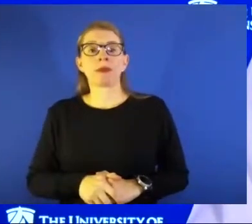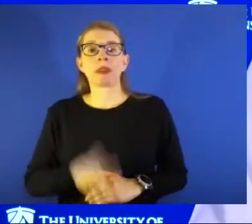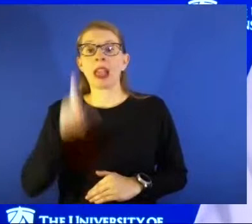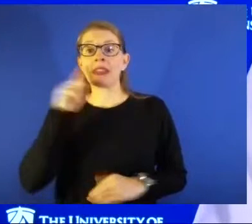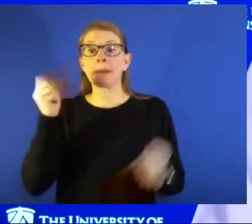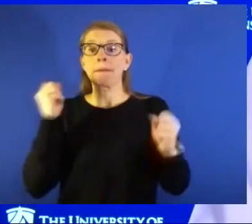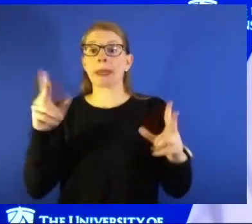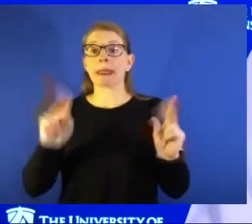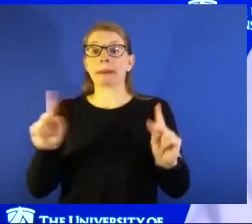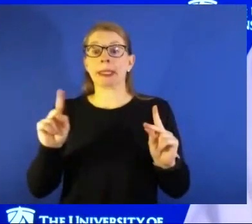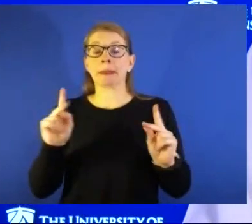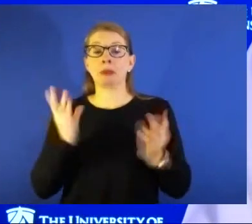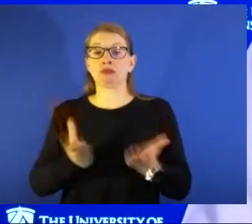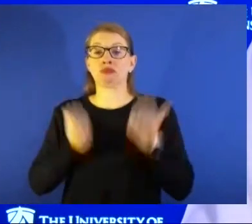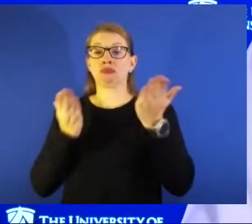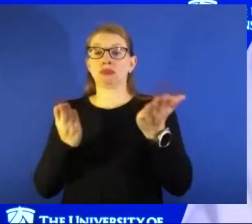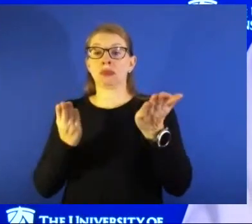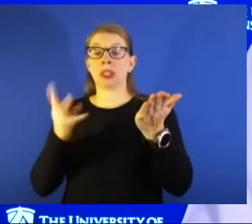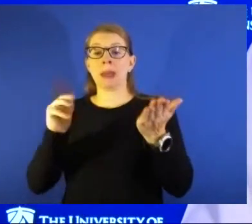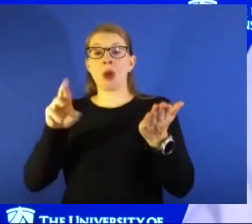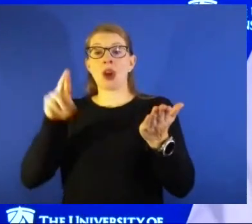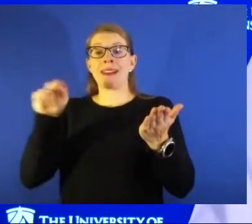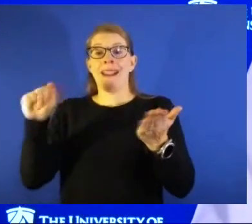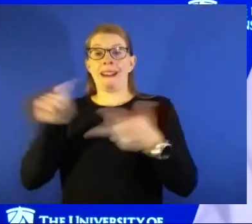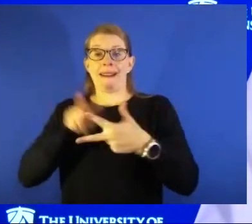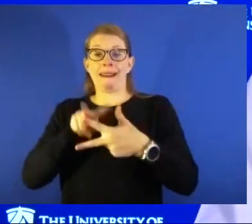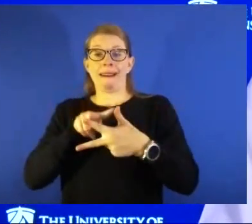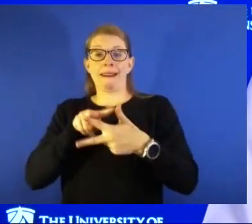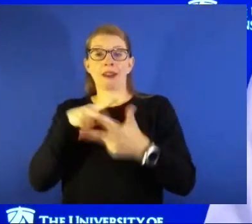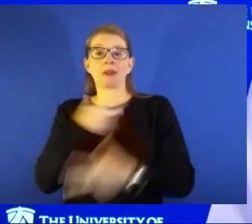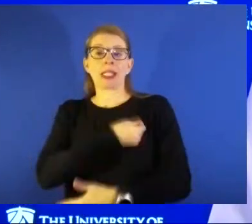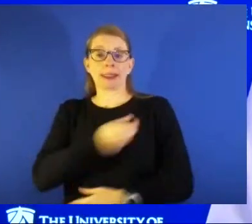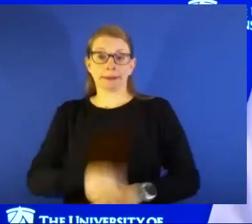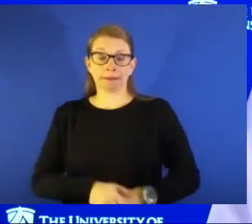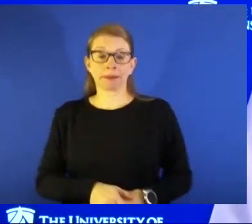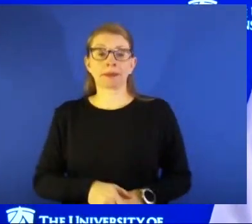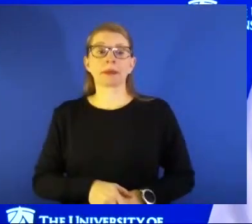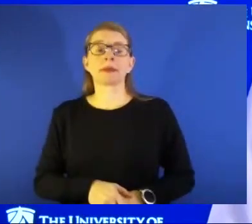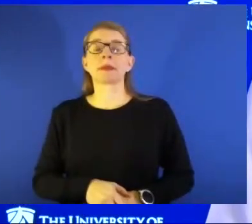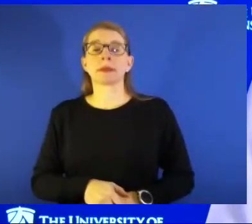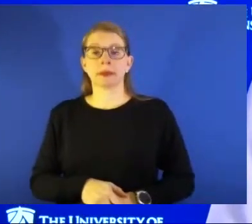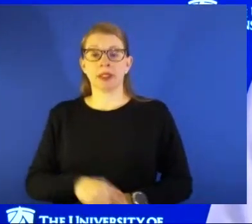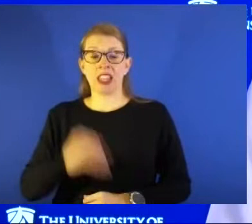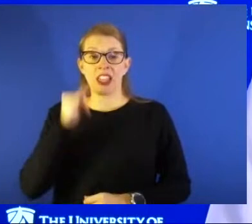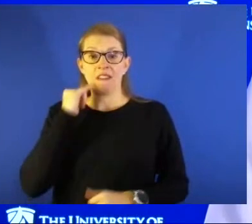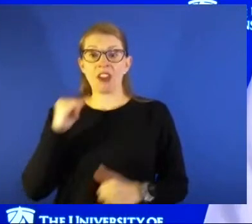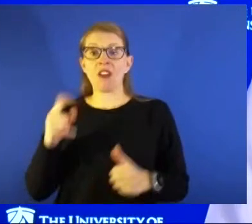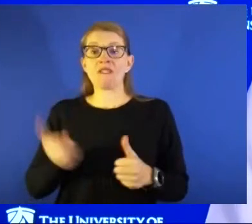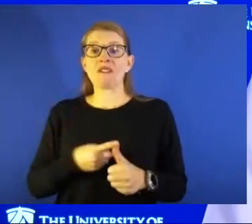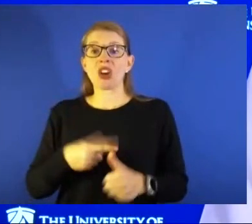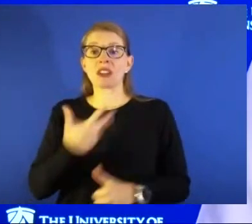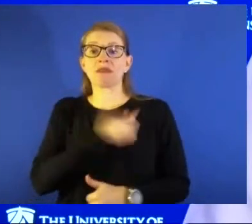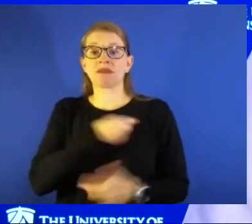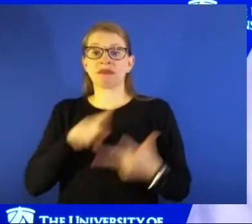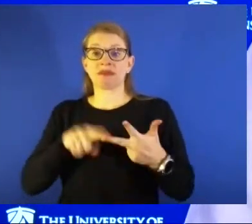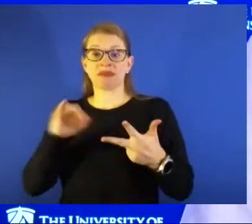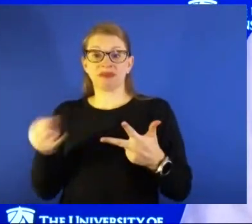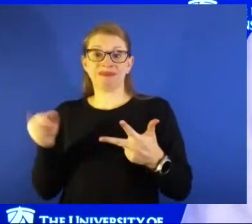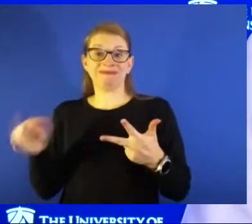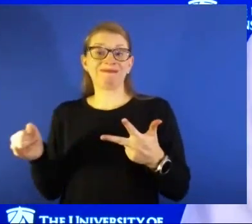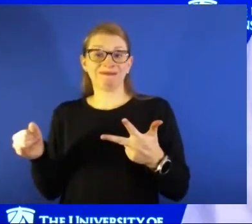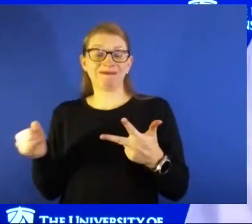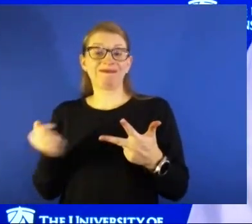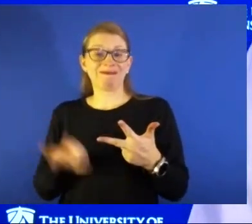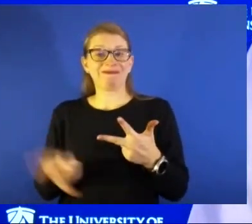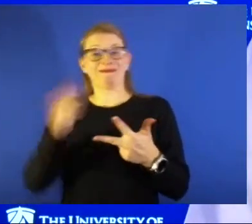are recommending the mRNA vaccines if you did get that first dose of Johnson & Johnson. Really, anyone